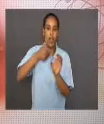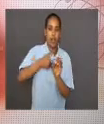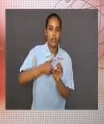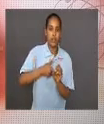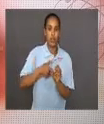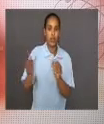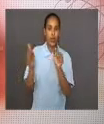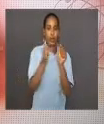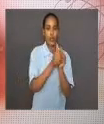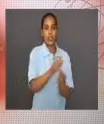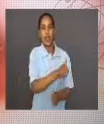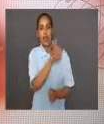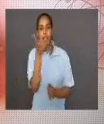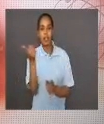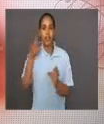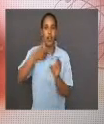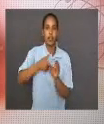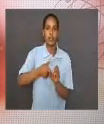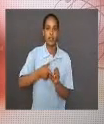gas with another gas,